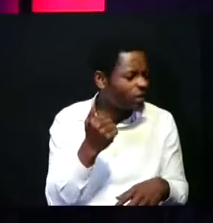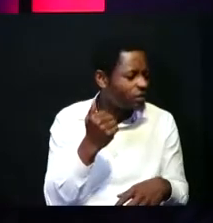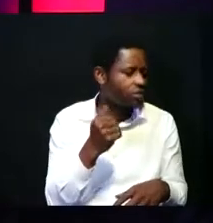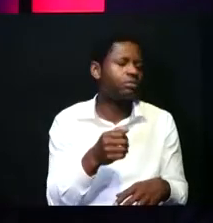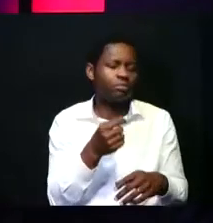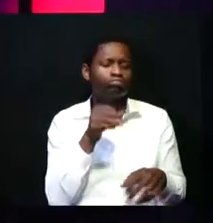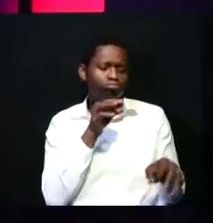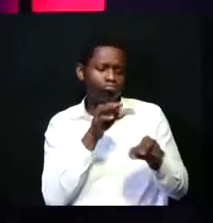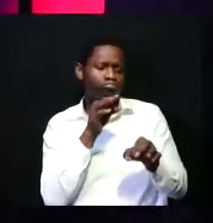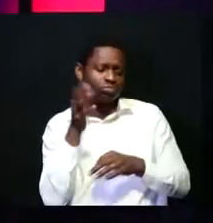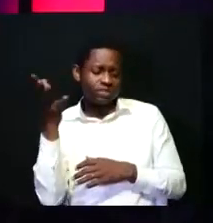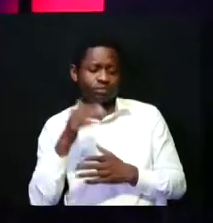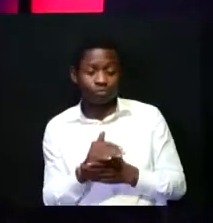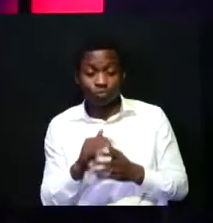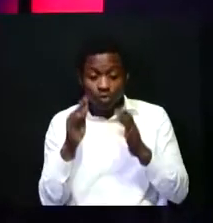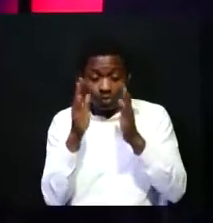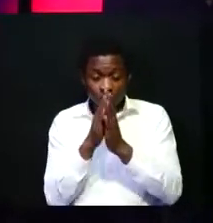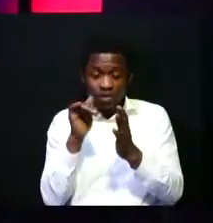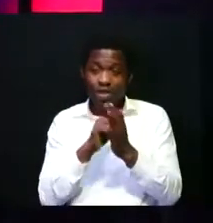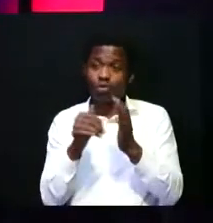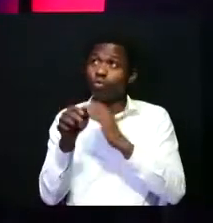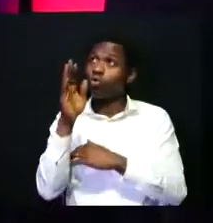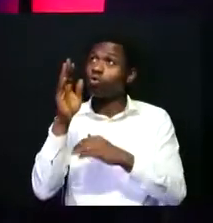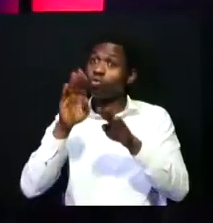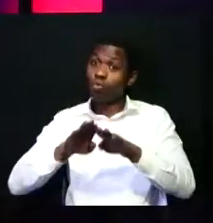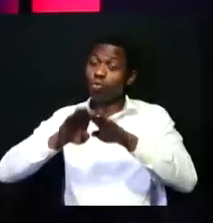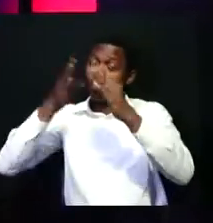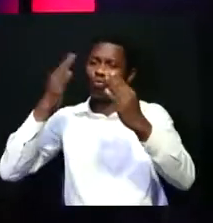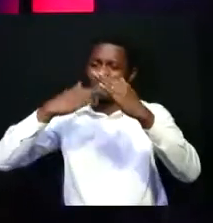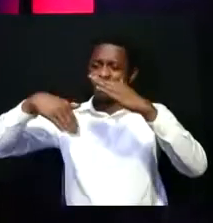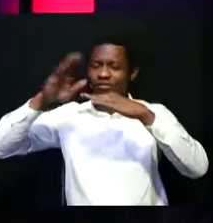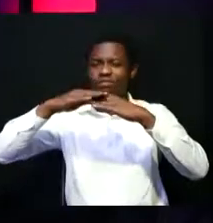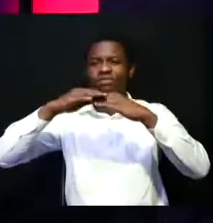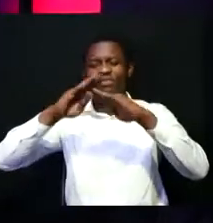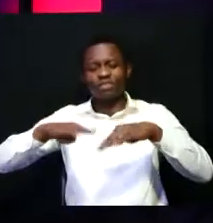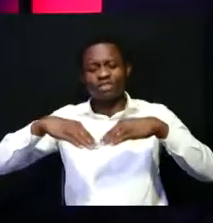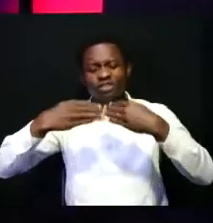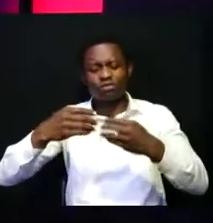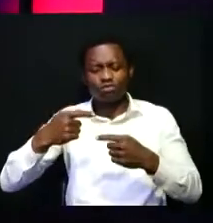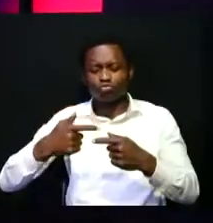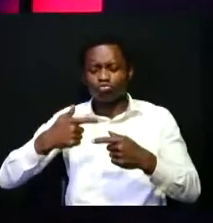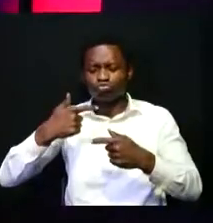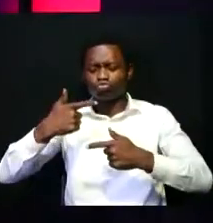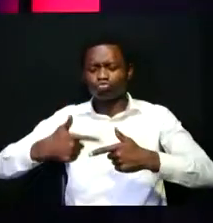that God will open the heavens and grant us great